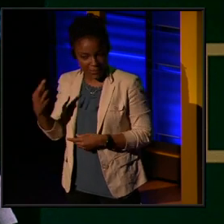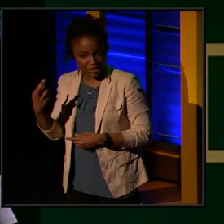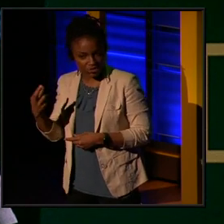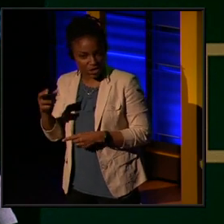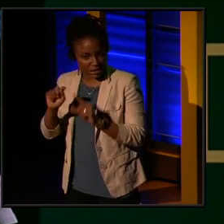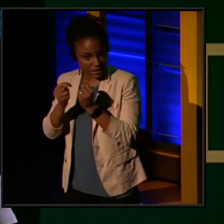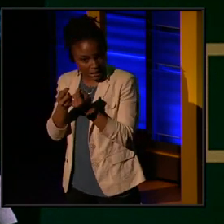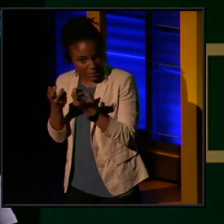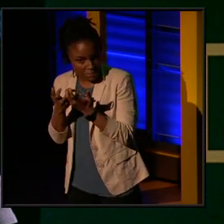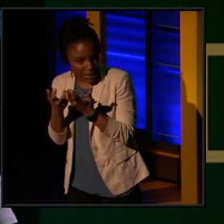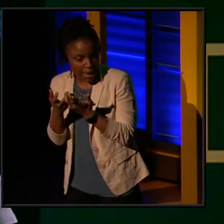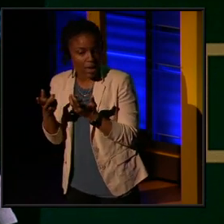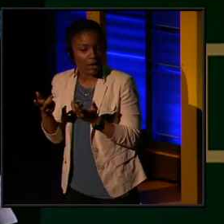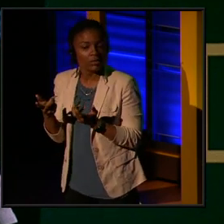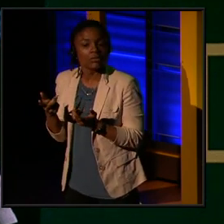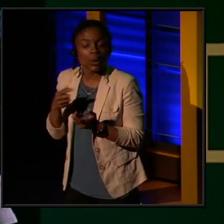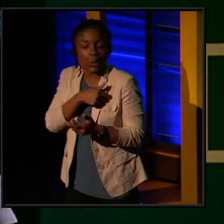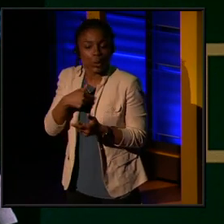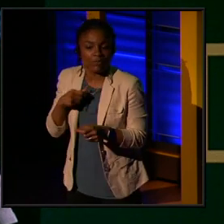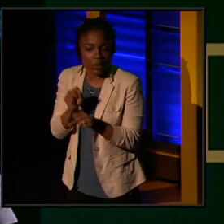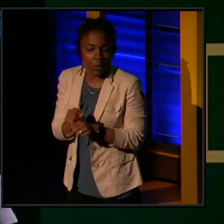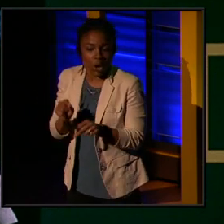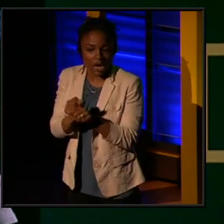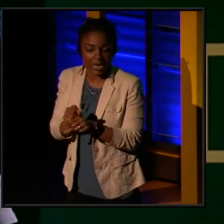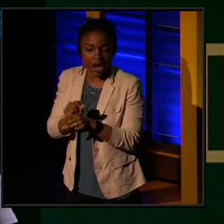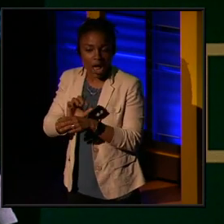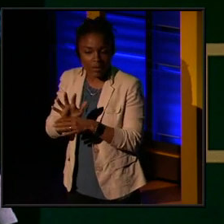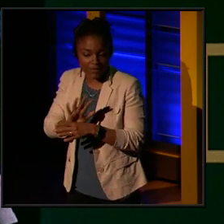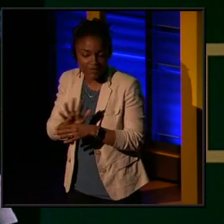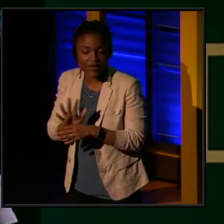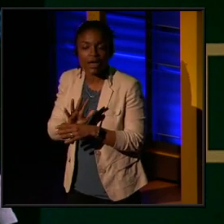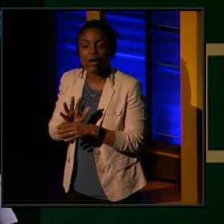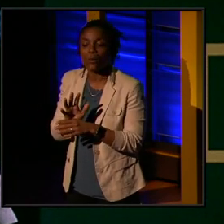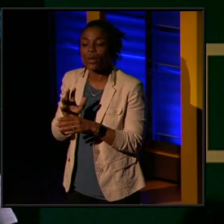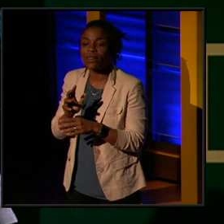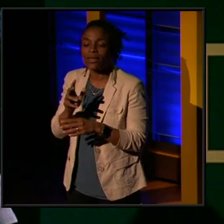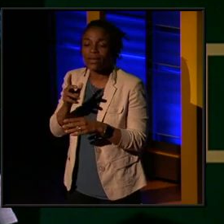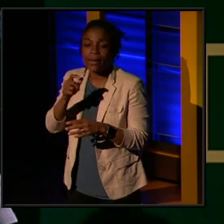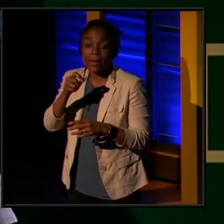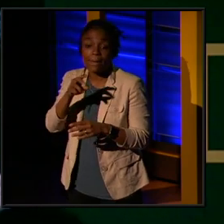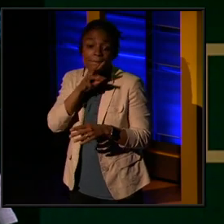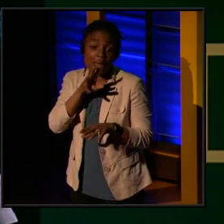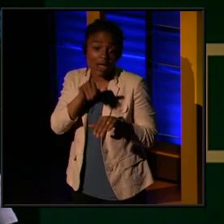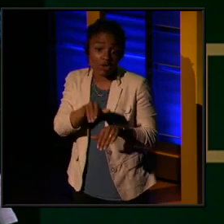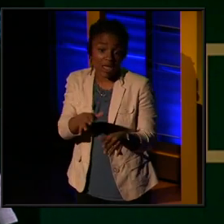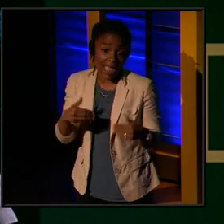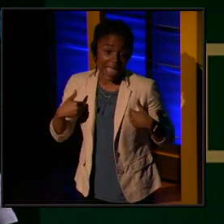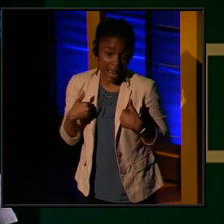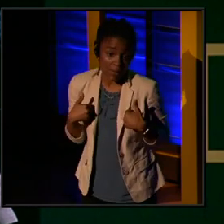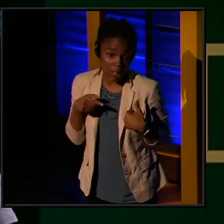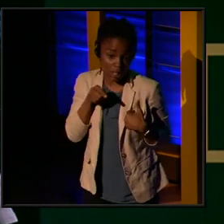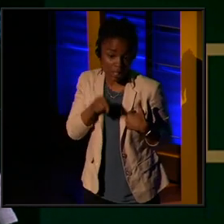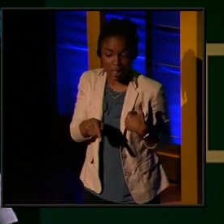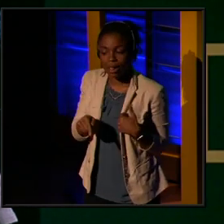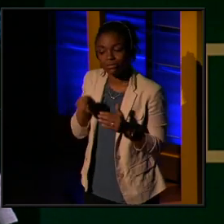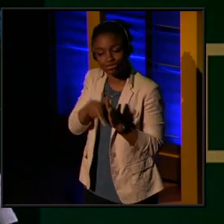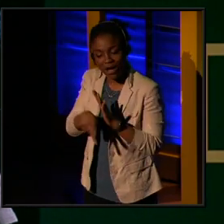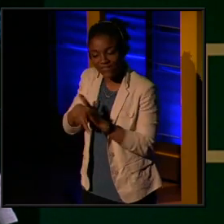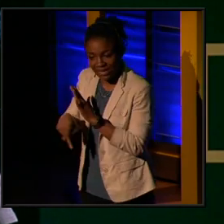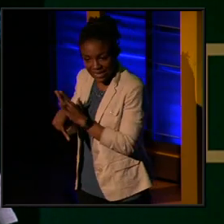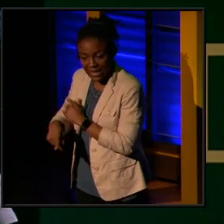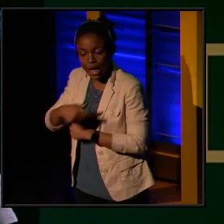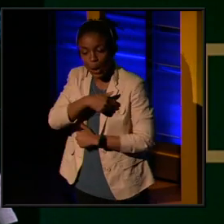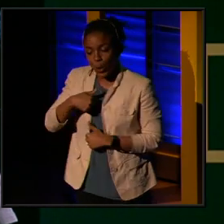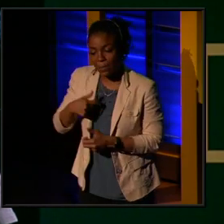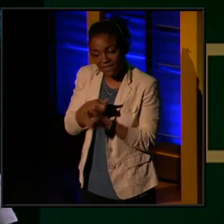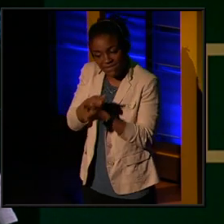teammate, I've been working on a film on marine trafficking with manta rays. So we've been following the trade pipeline from India's